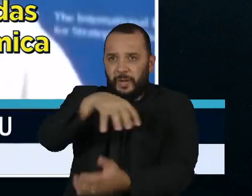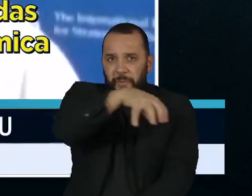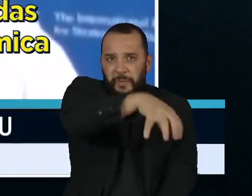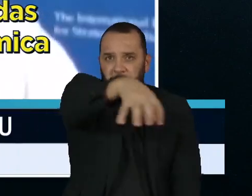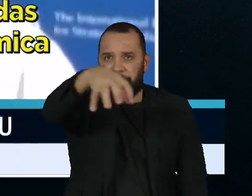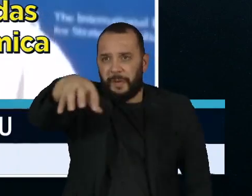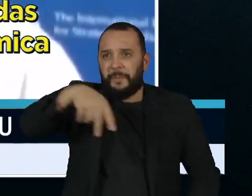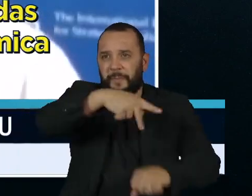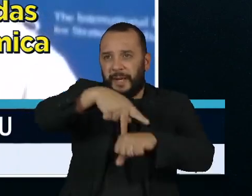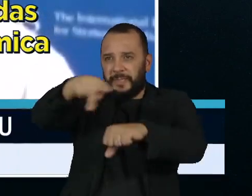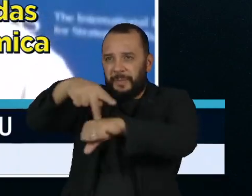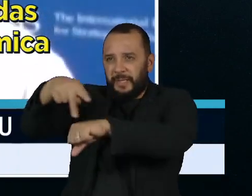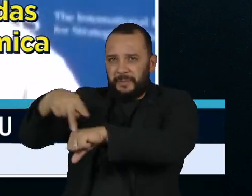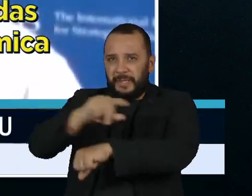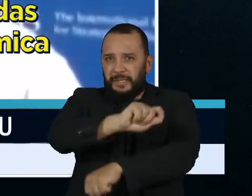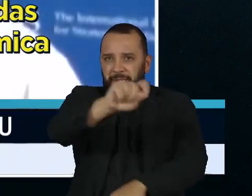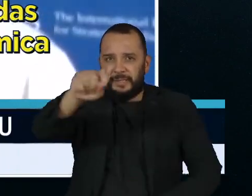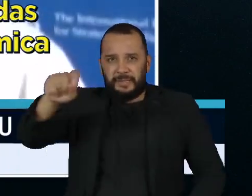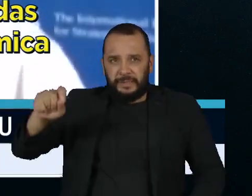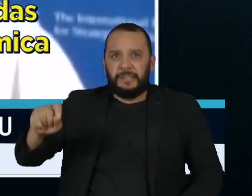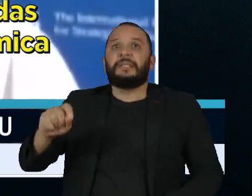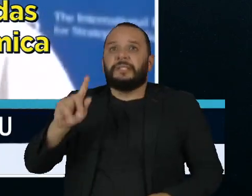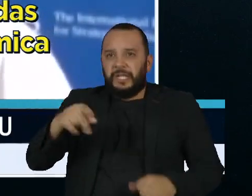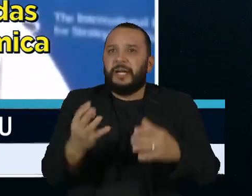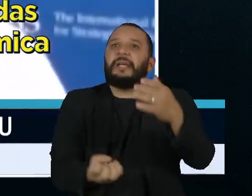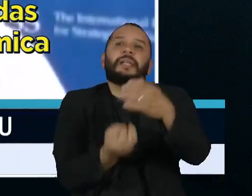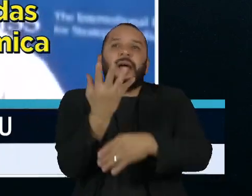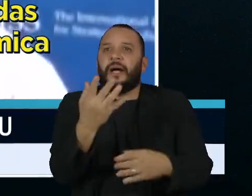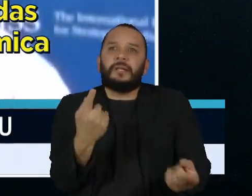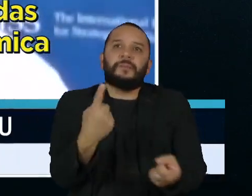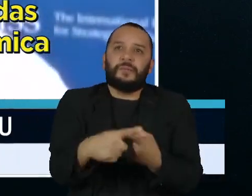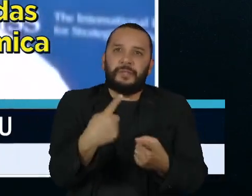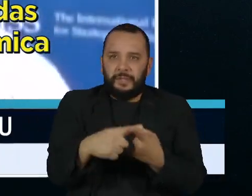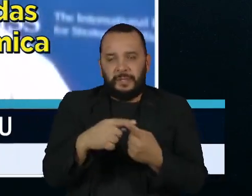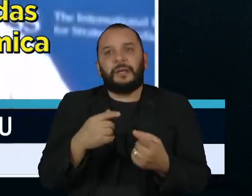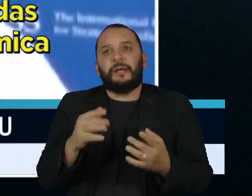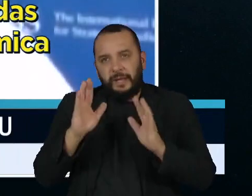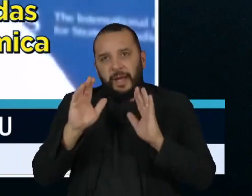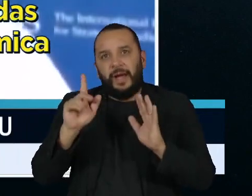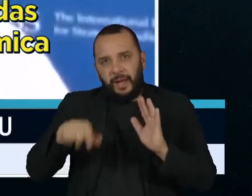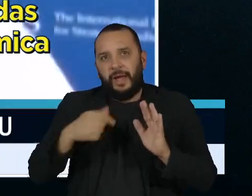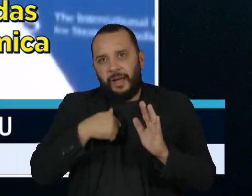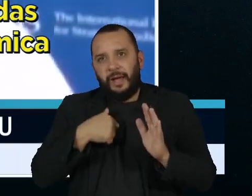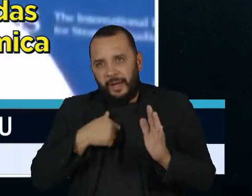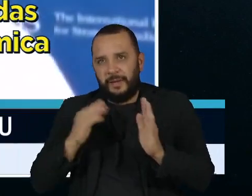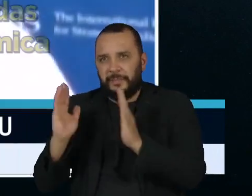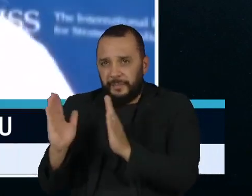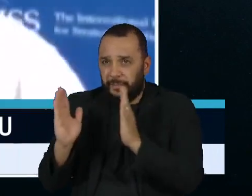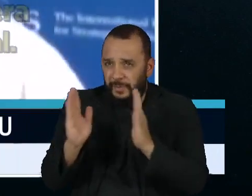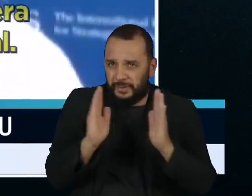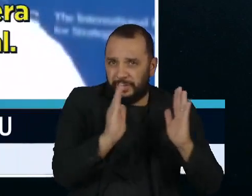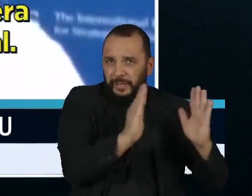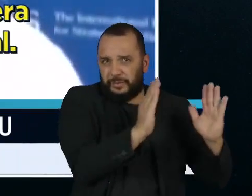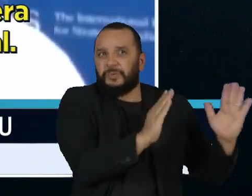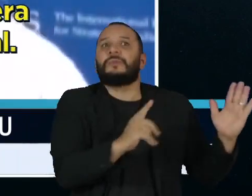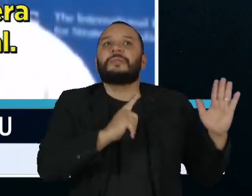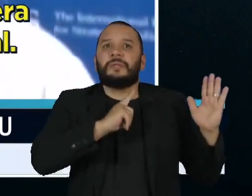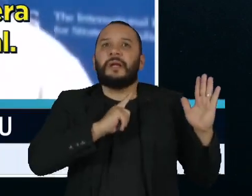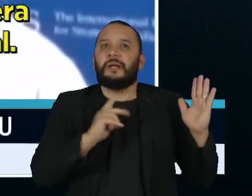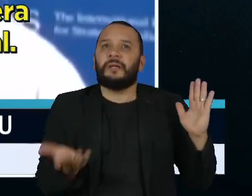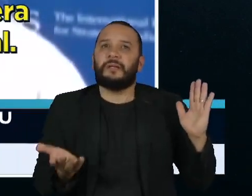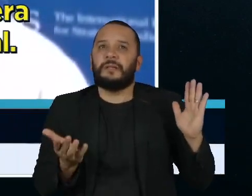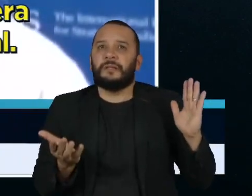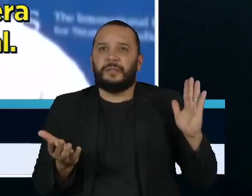international institutions and multilateral institutions were created and established responding to dynamics that are no